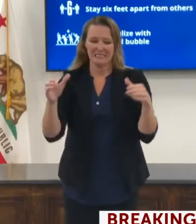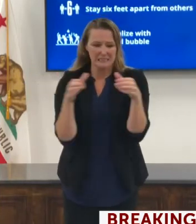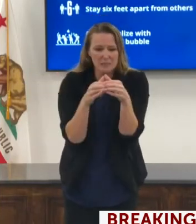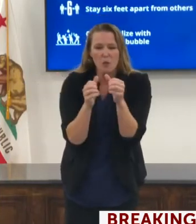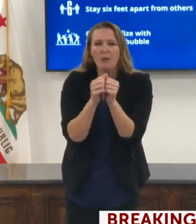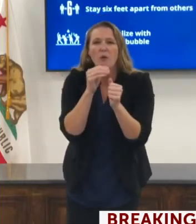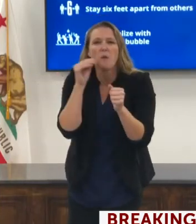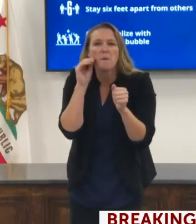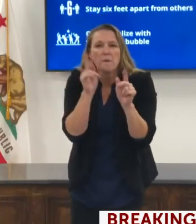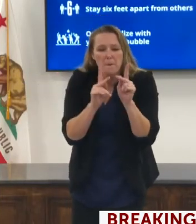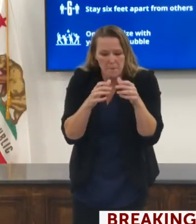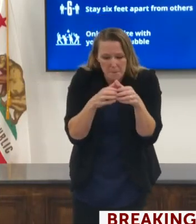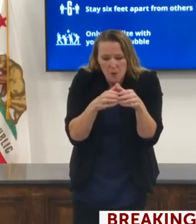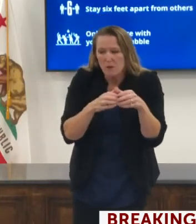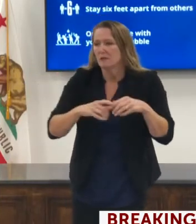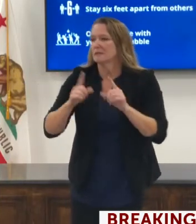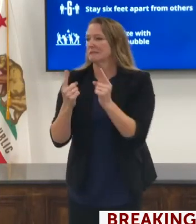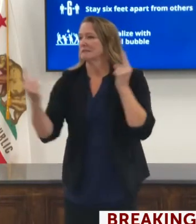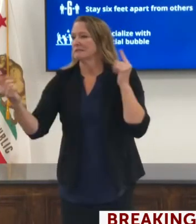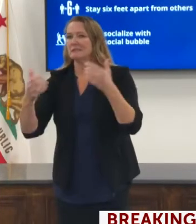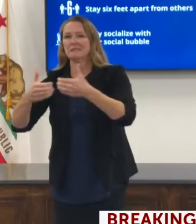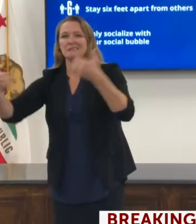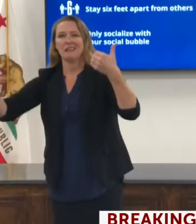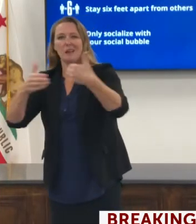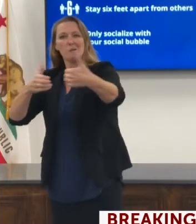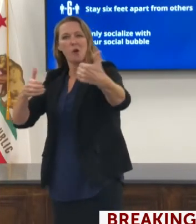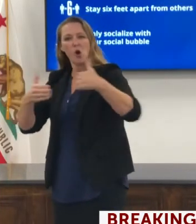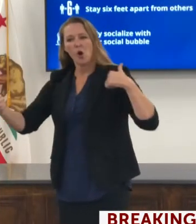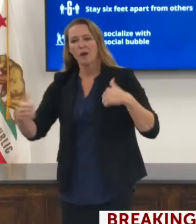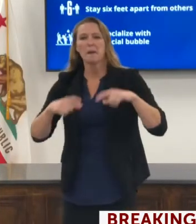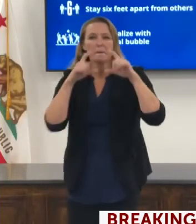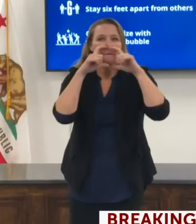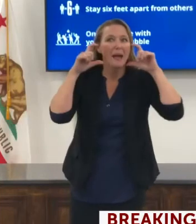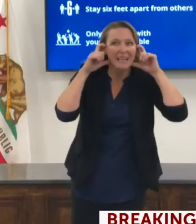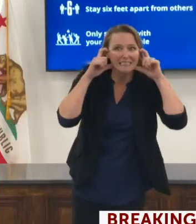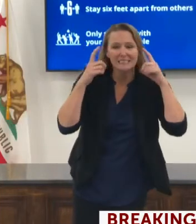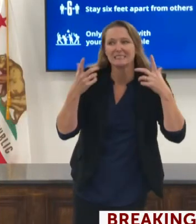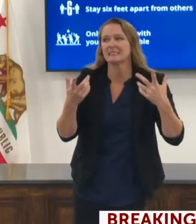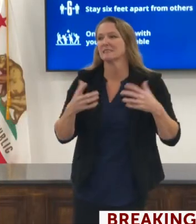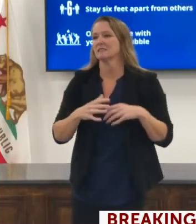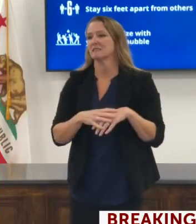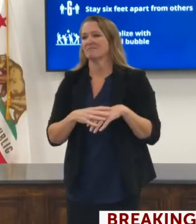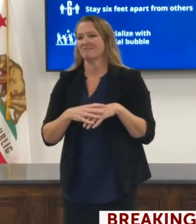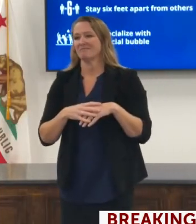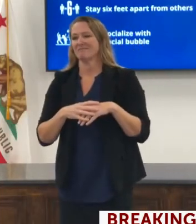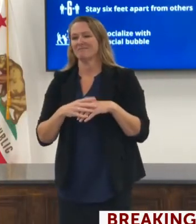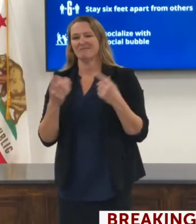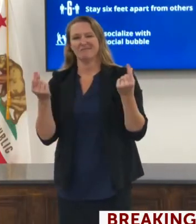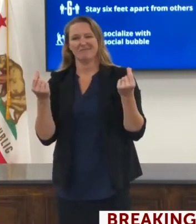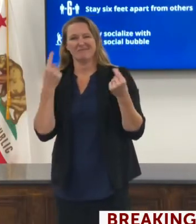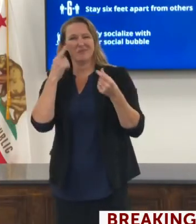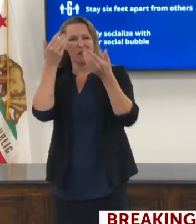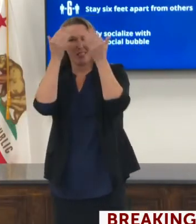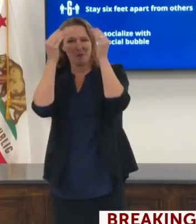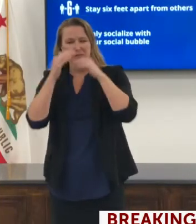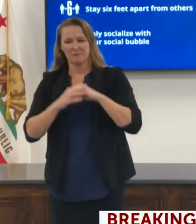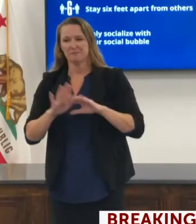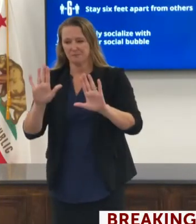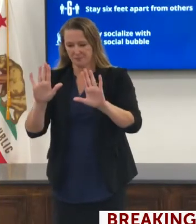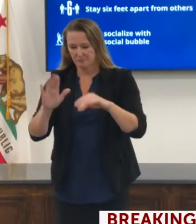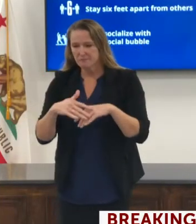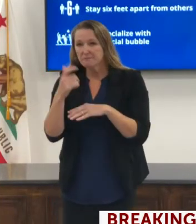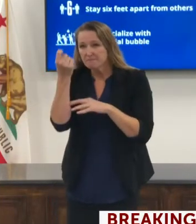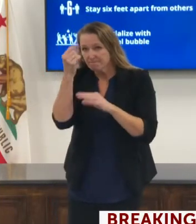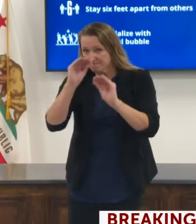keep distance from people, wear masks. So how does this play out with Halloween? Well, if you're going to make the decision to trick